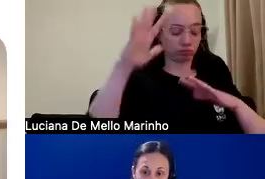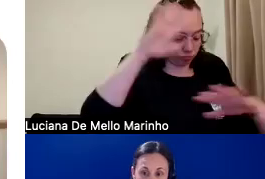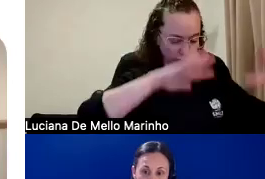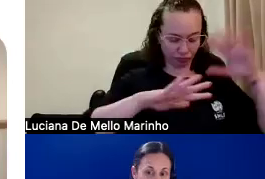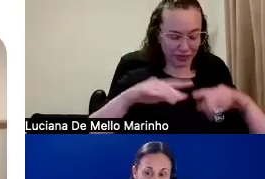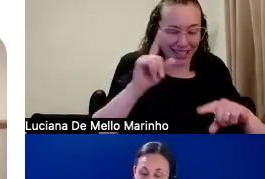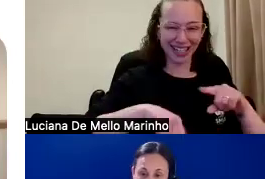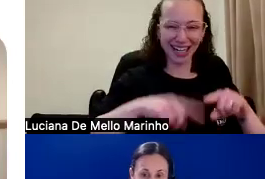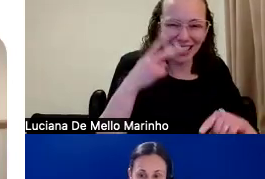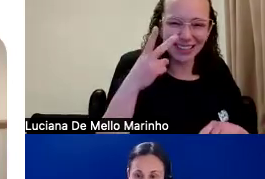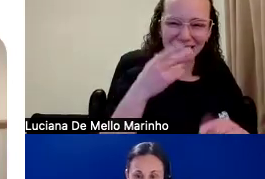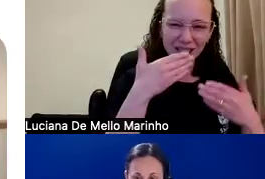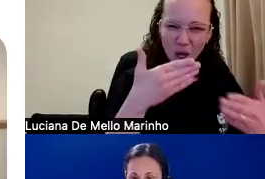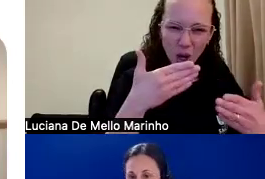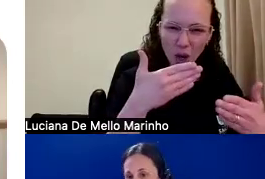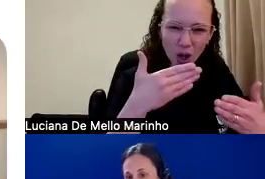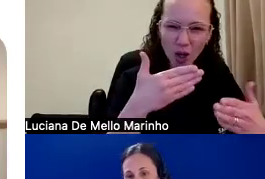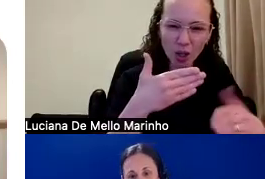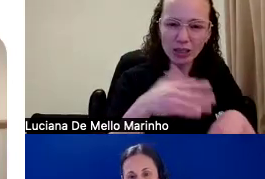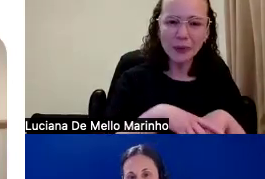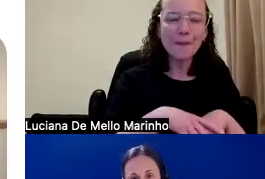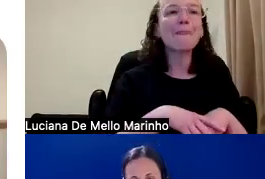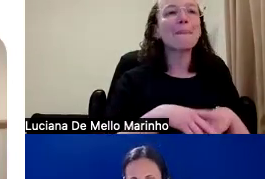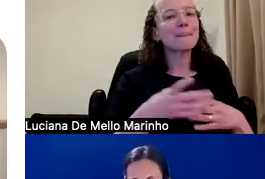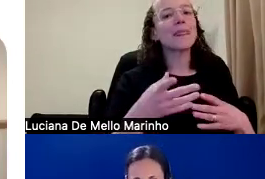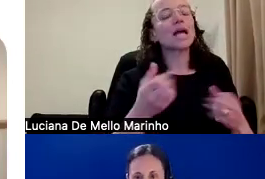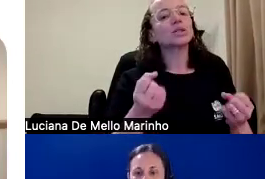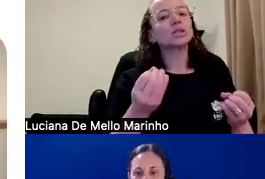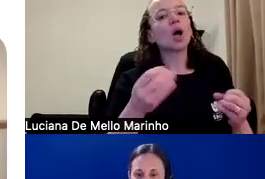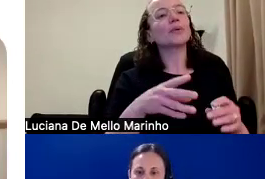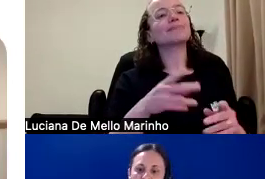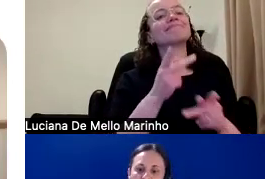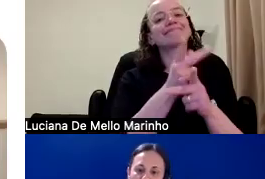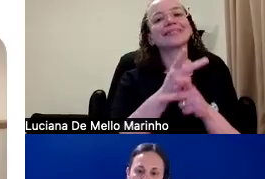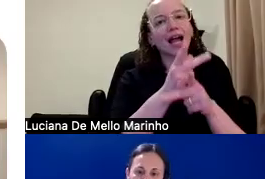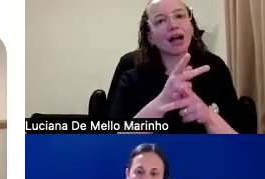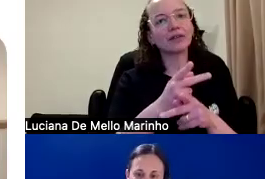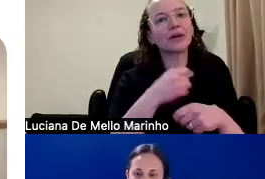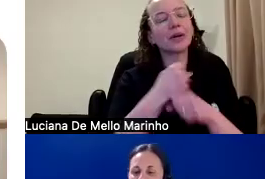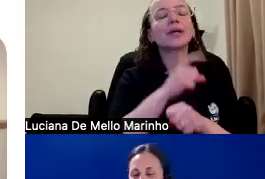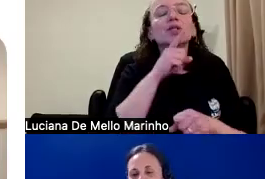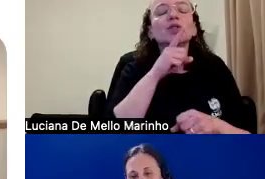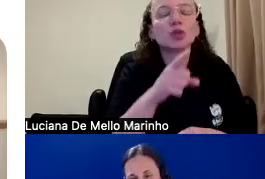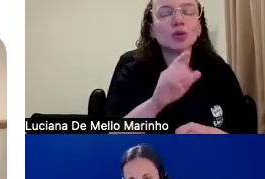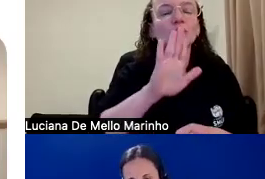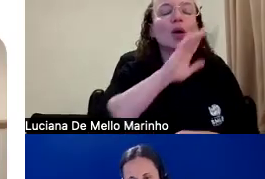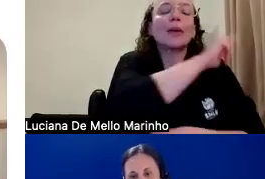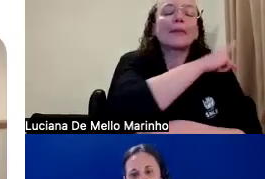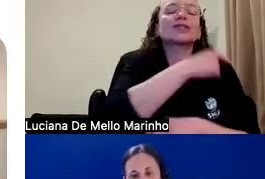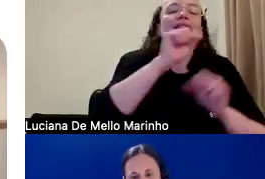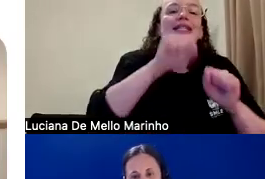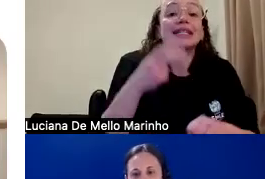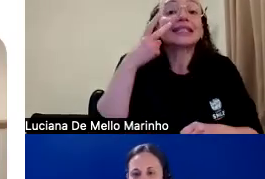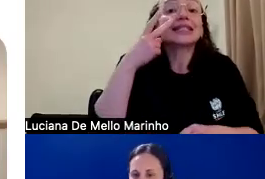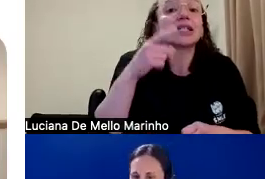it comes directly into your face, and sometimes you're not able to see well. So we have to be very careful and